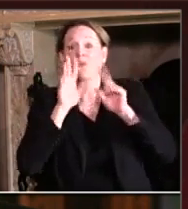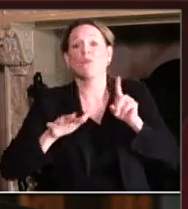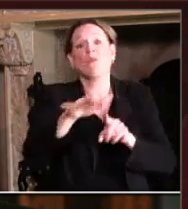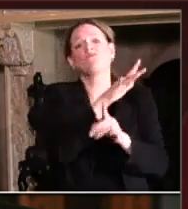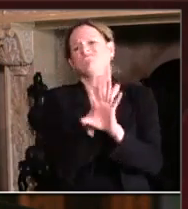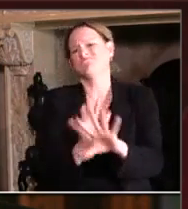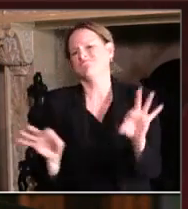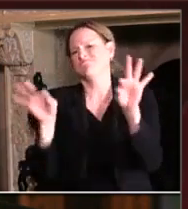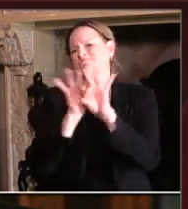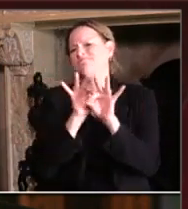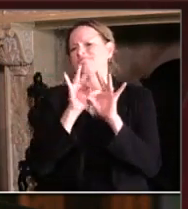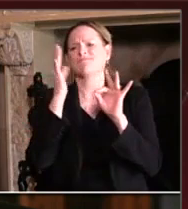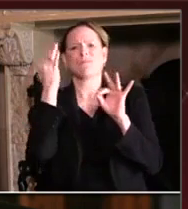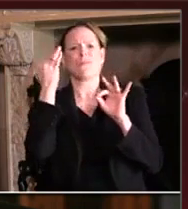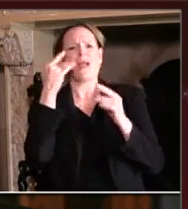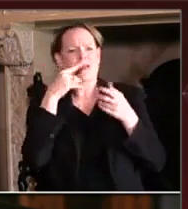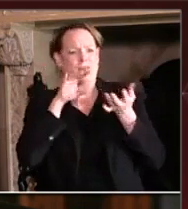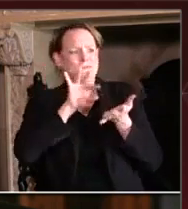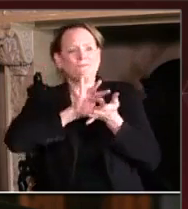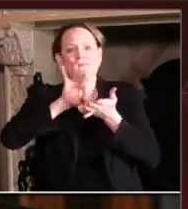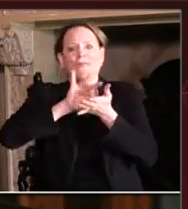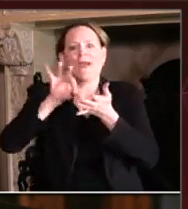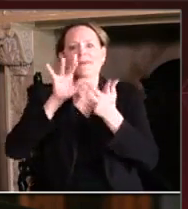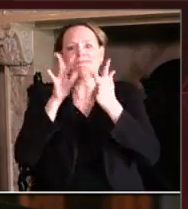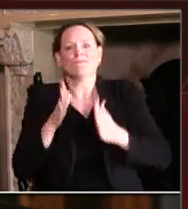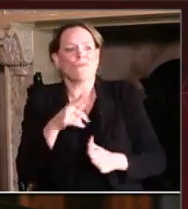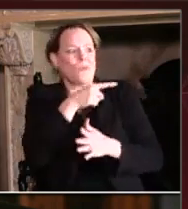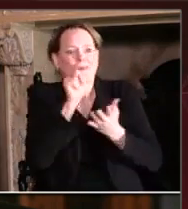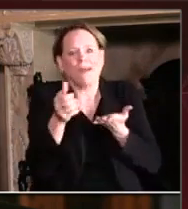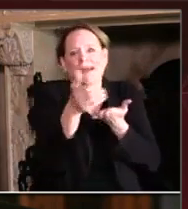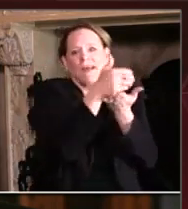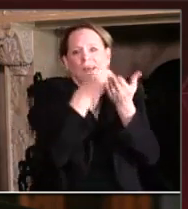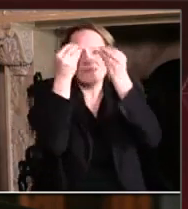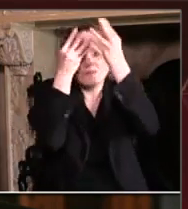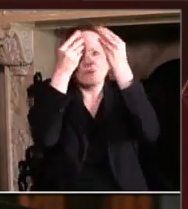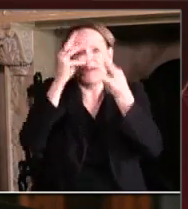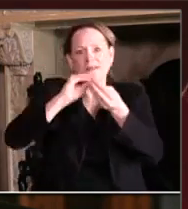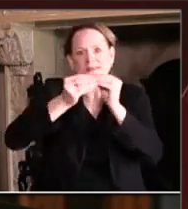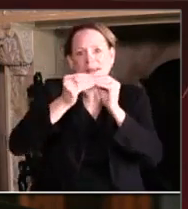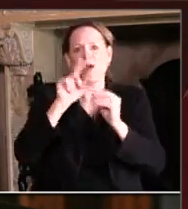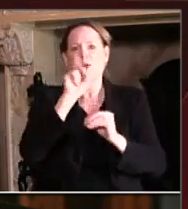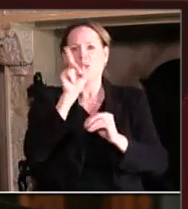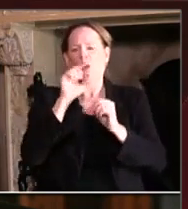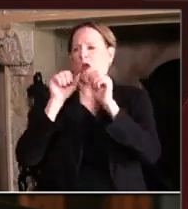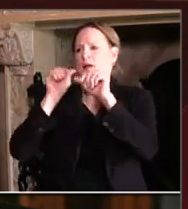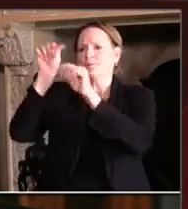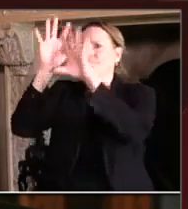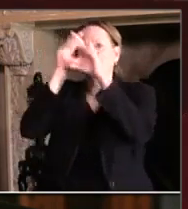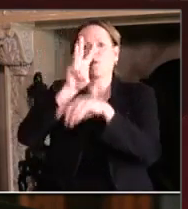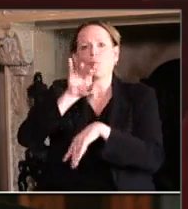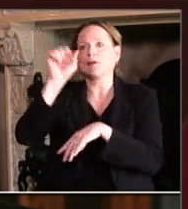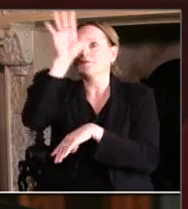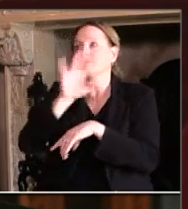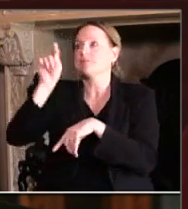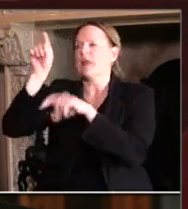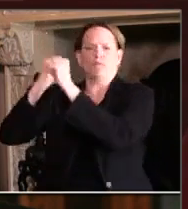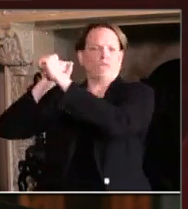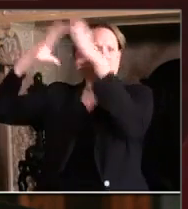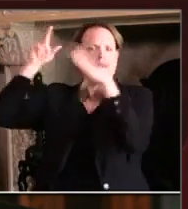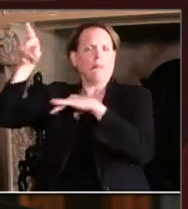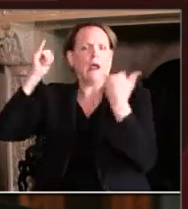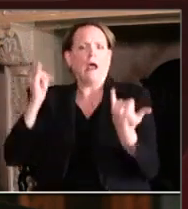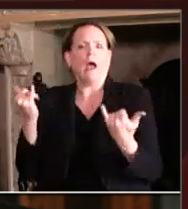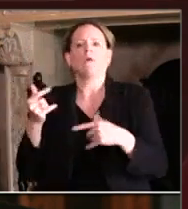needed resources to help stop the spread. So here's where things stand today. We